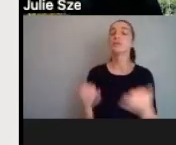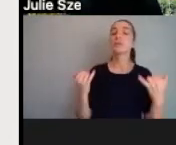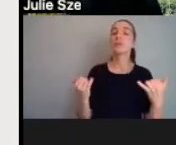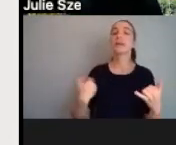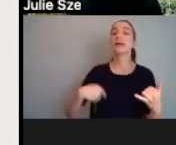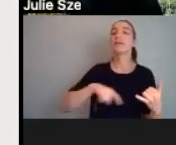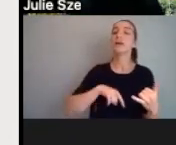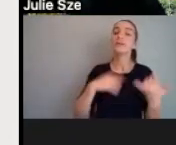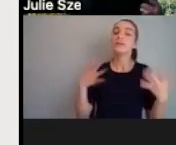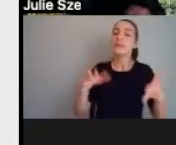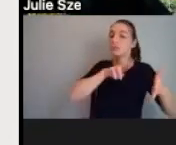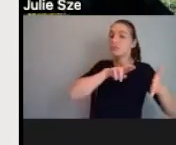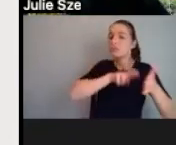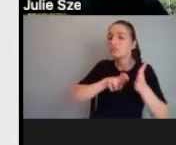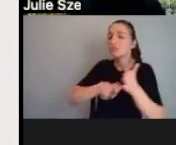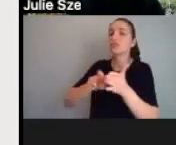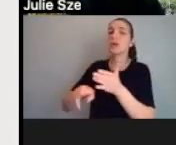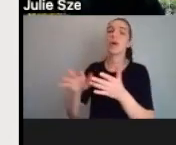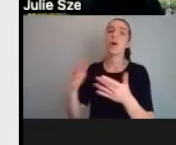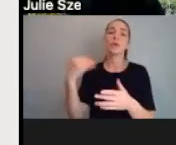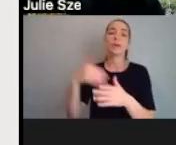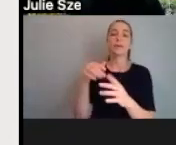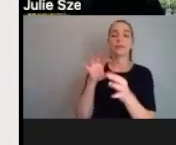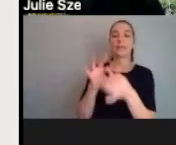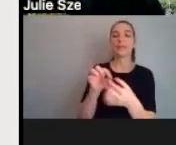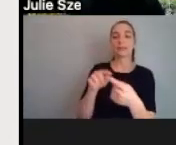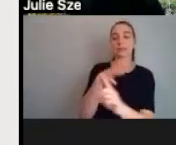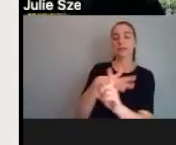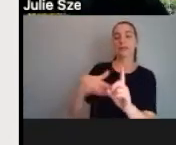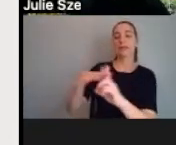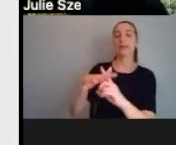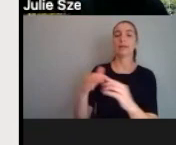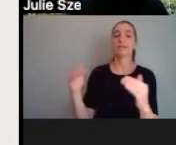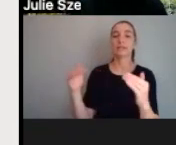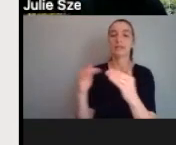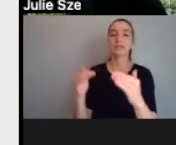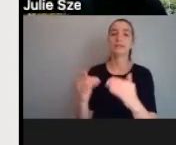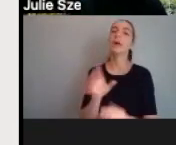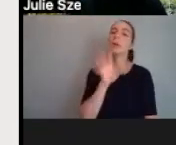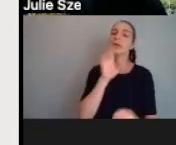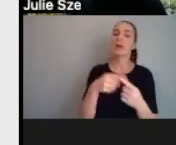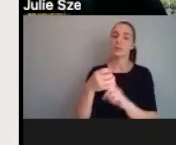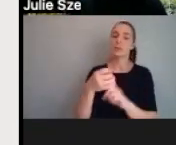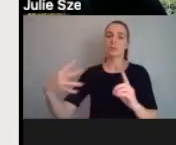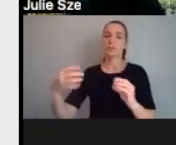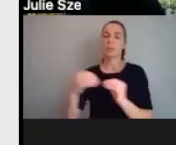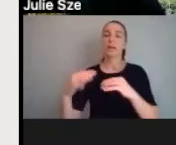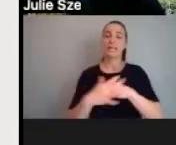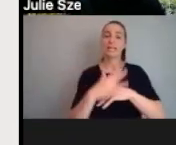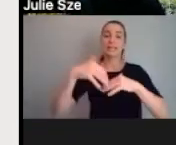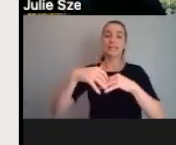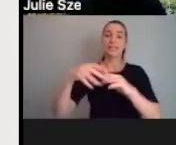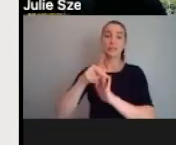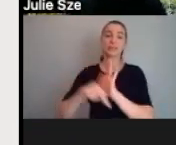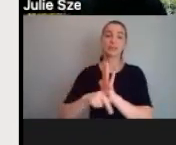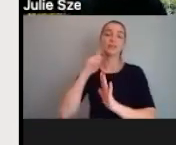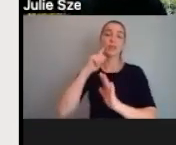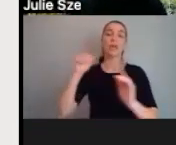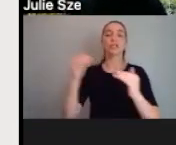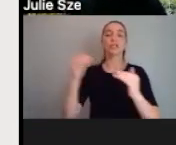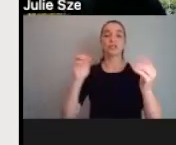Again, the, um, I'll talk about this in a second. The indigenous principles of your transition, um, move, uh, networks like the